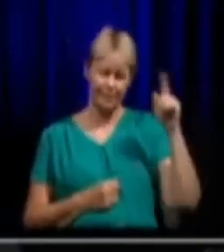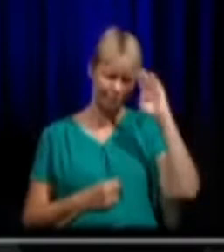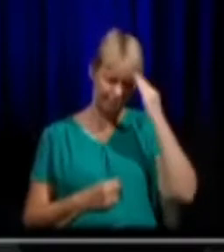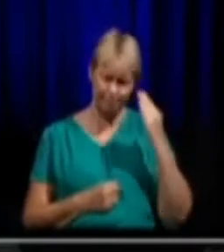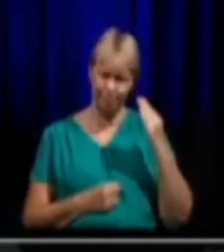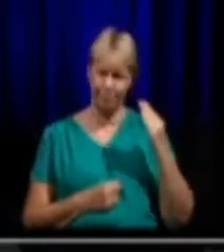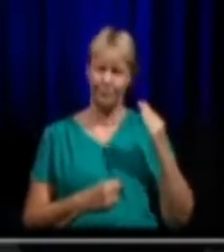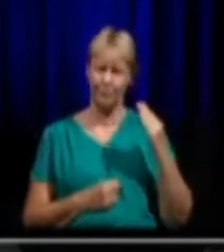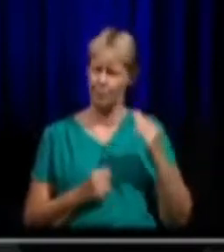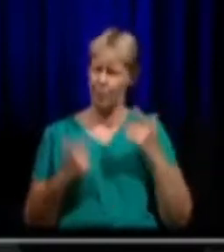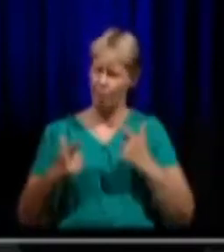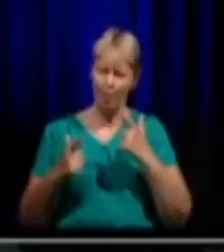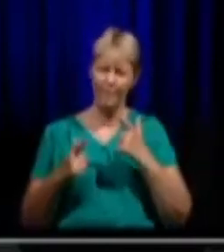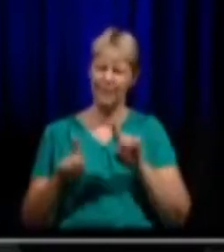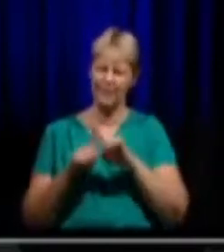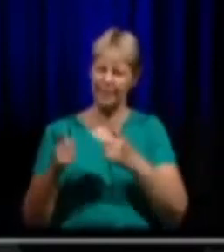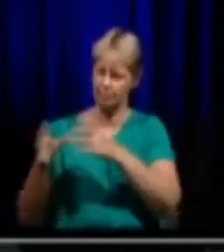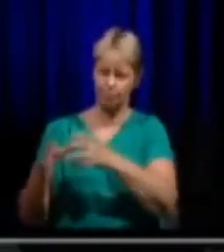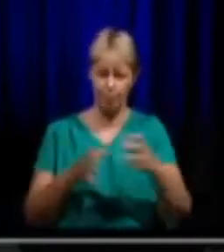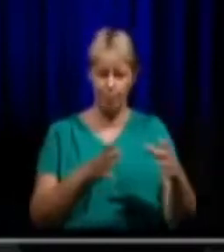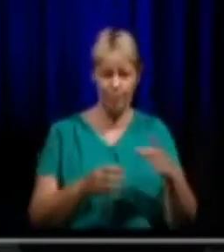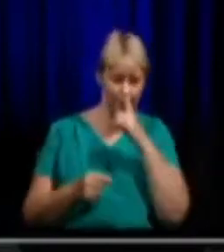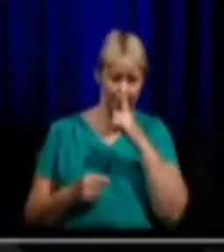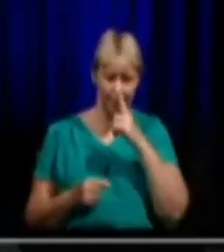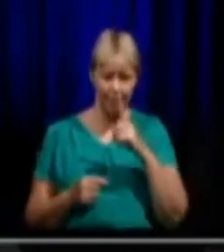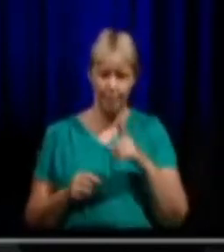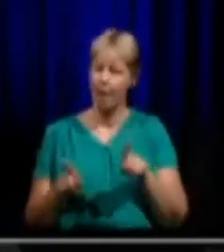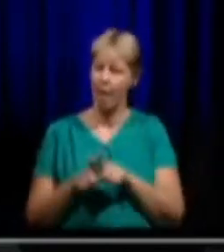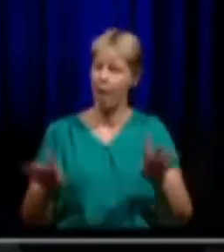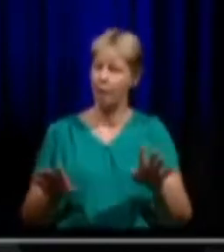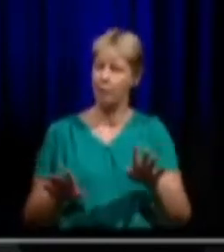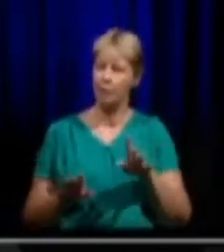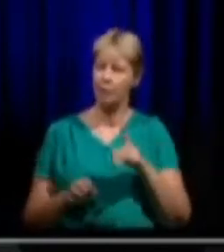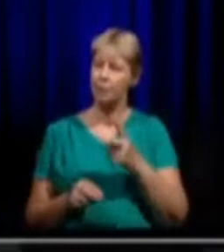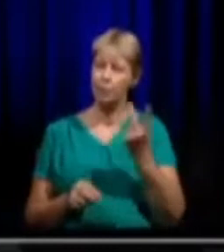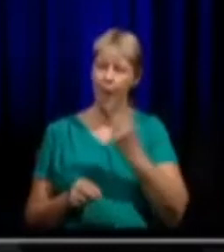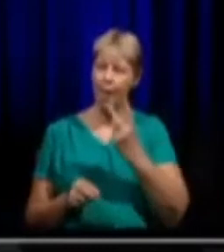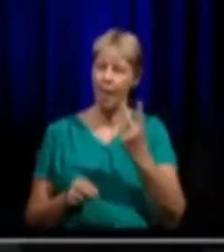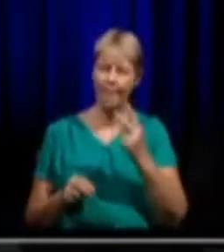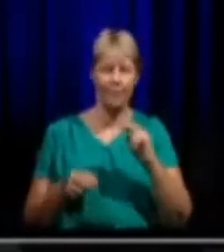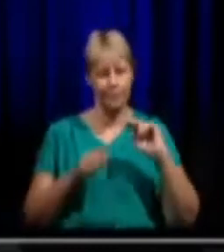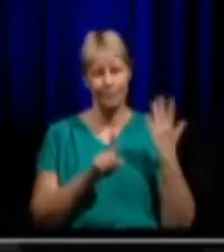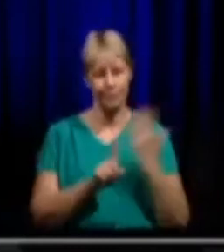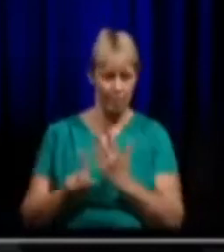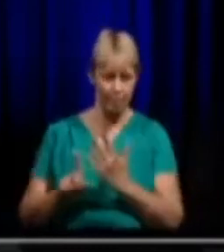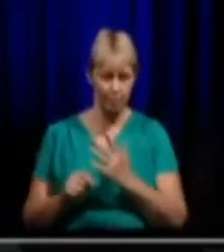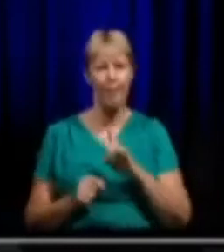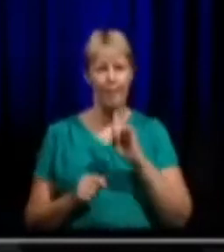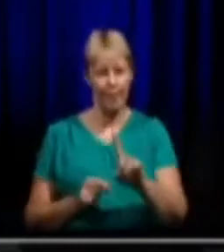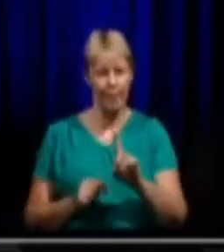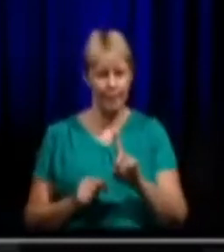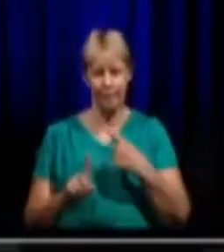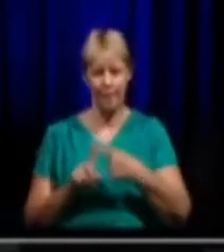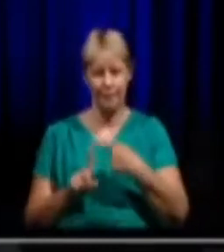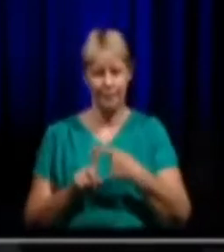several groups of people. We regularly will think of the 12 disciples, right? But he had other groups as well. And a lot of you would have